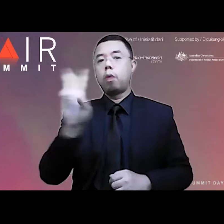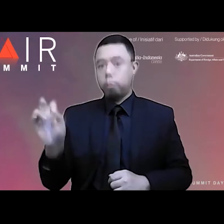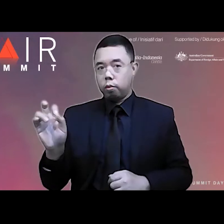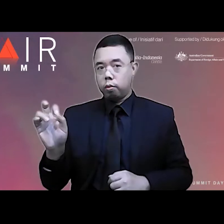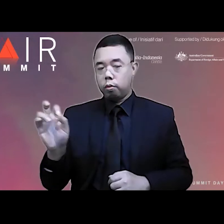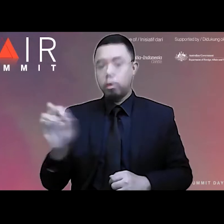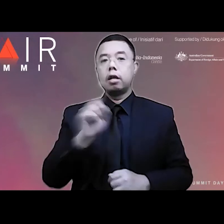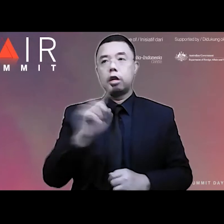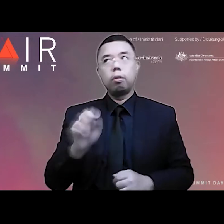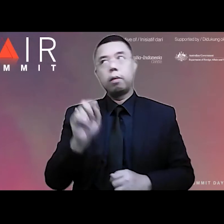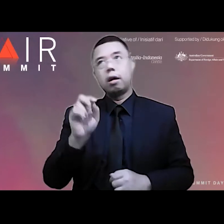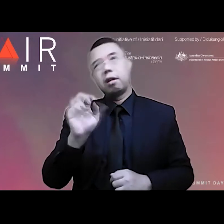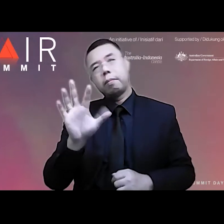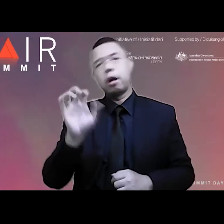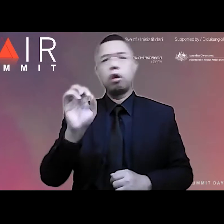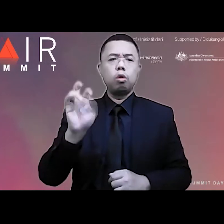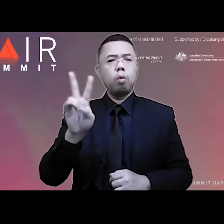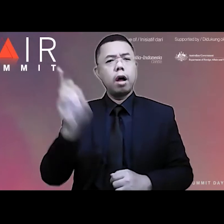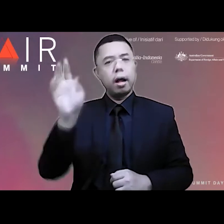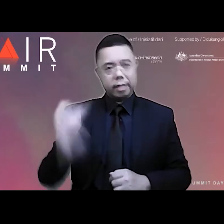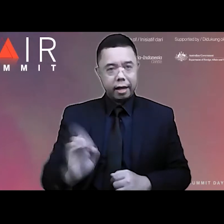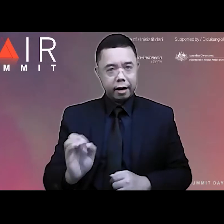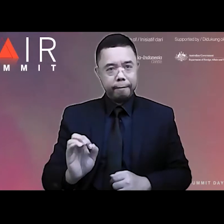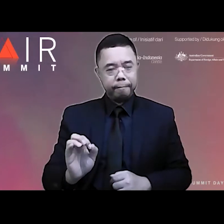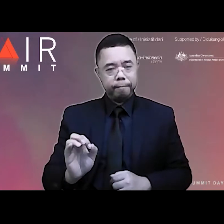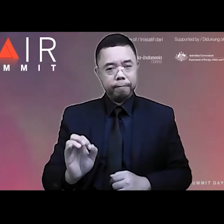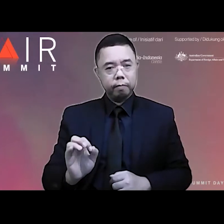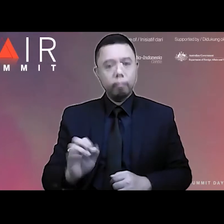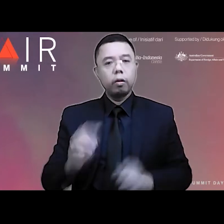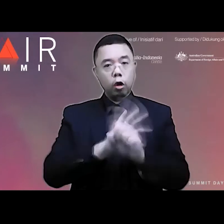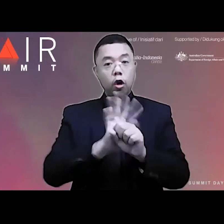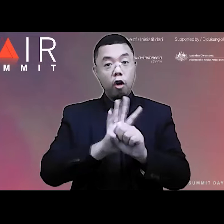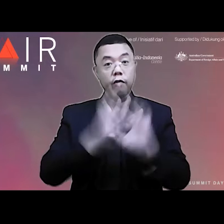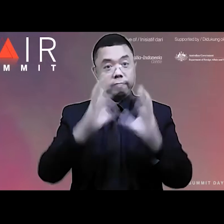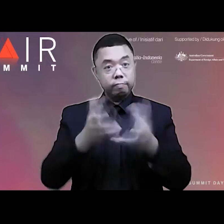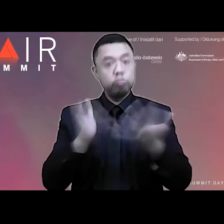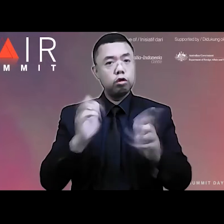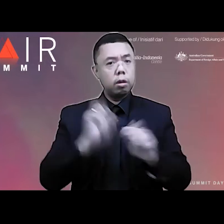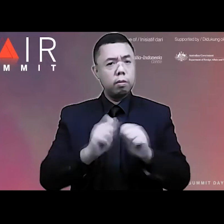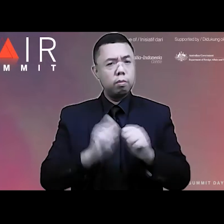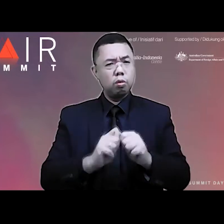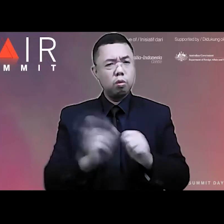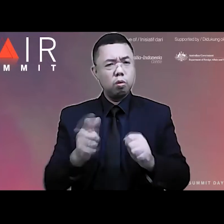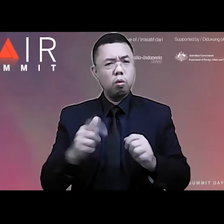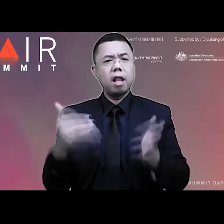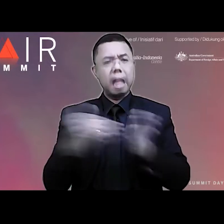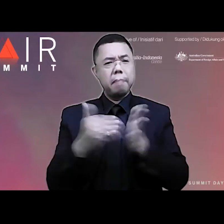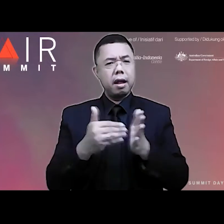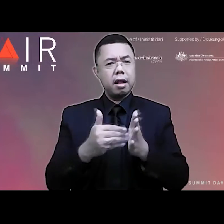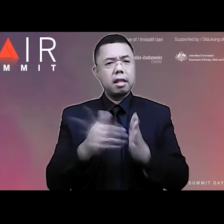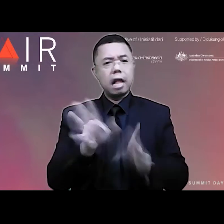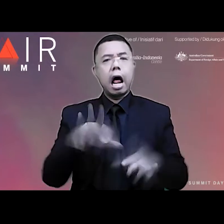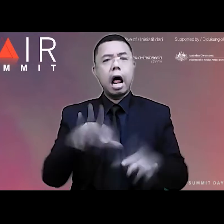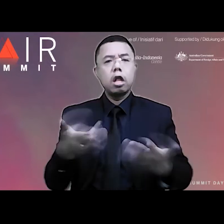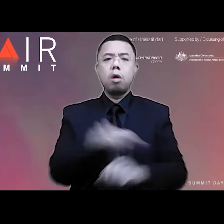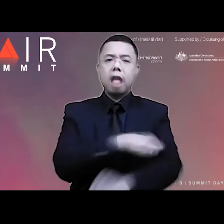The COVID-19 has created a challenge to tackle a rising unemployment.